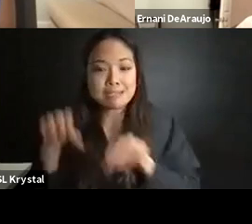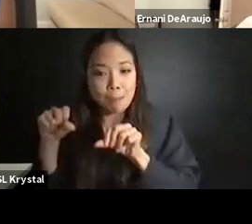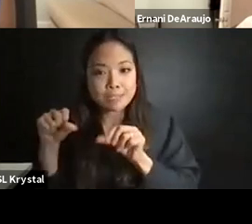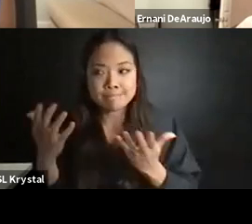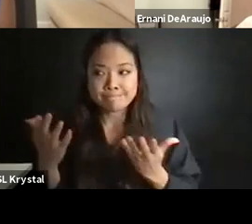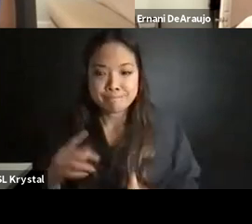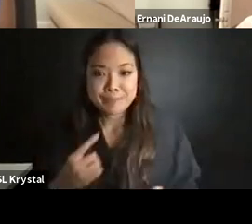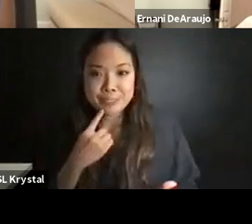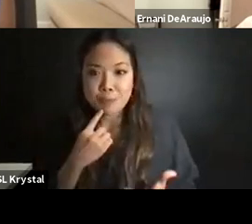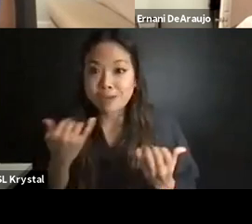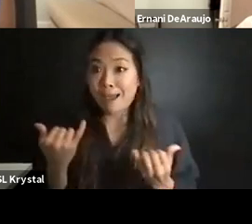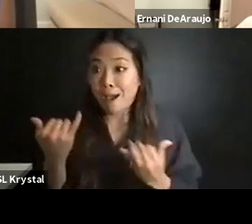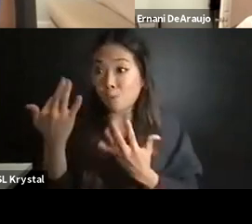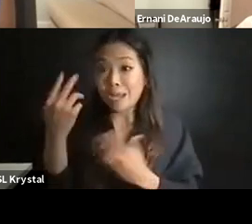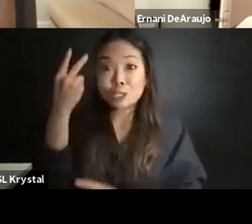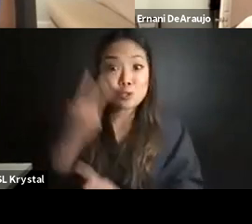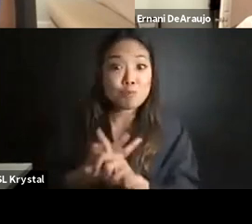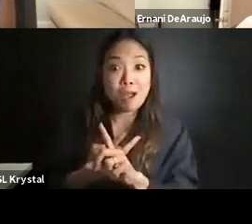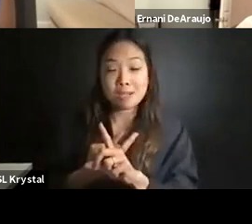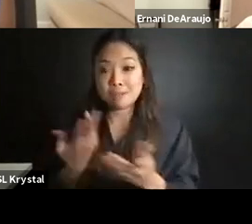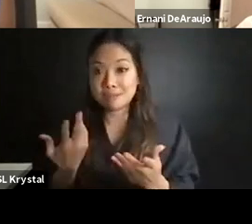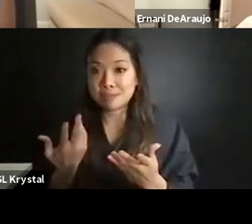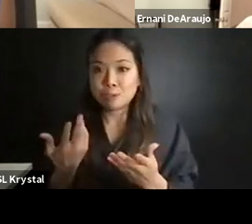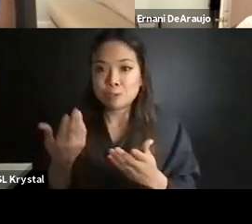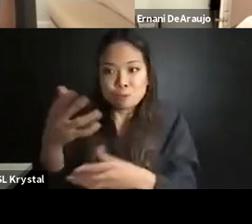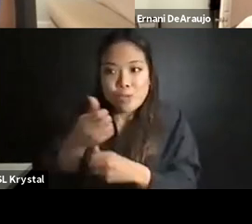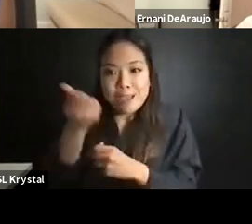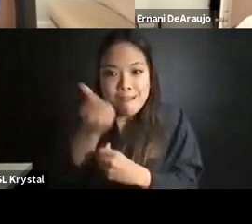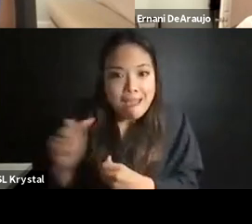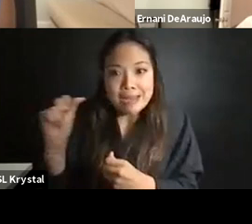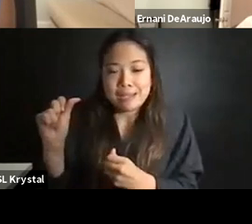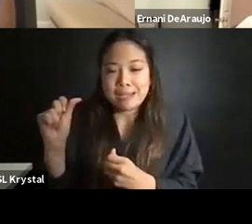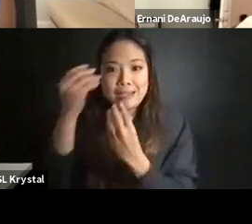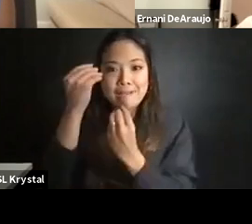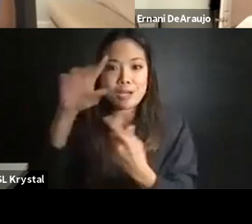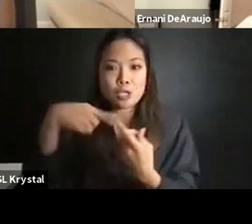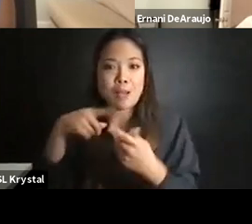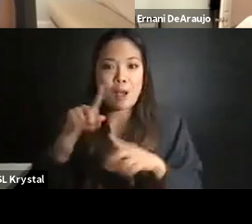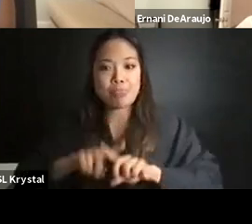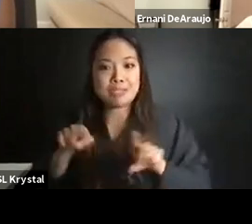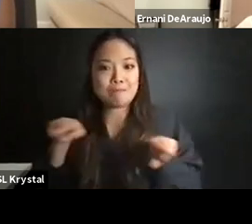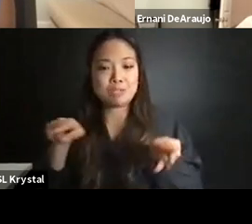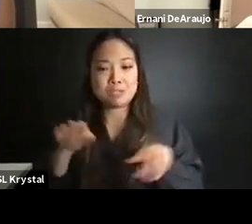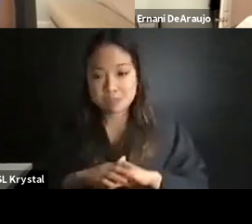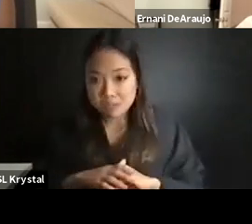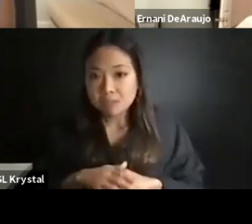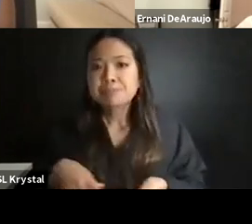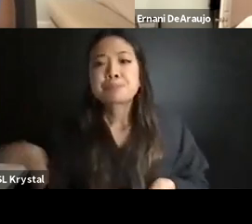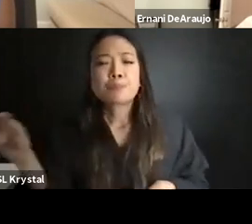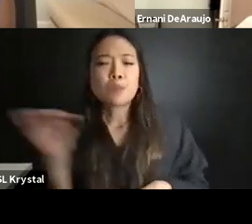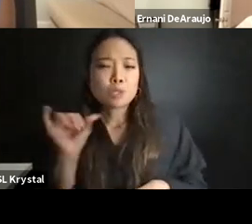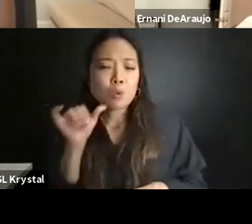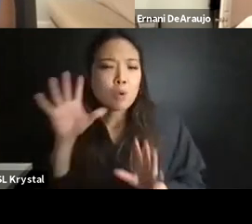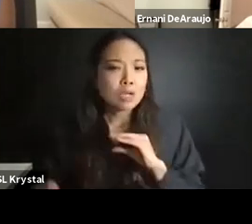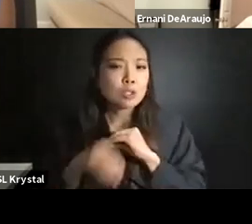now had to wait more than two months to get any of the relevant information around those differences and then on a similar note i just wanted to add that a lot of